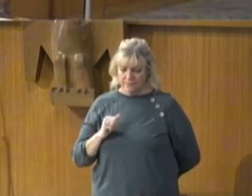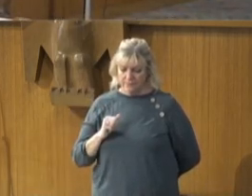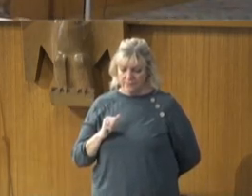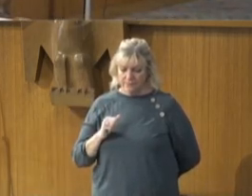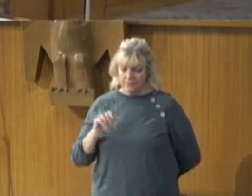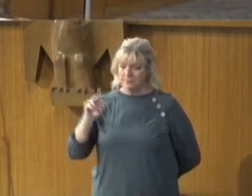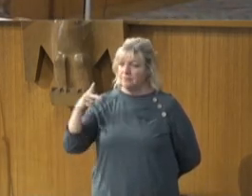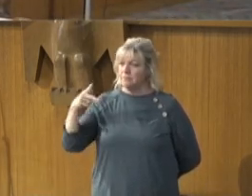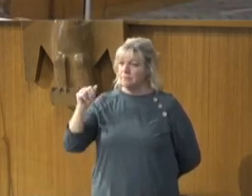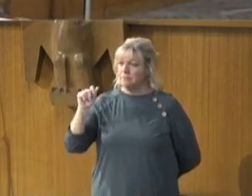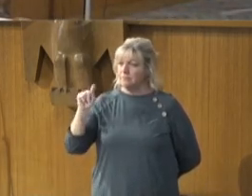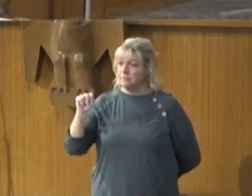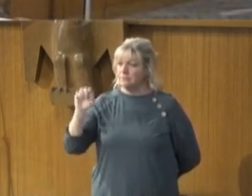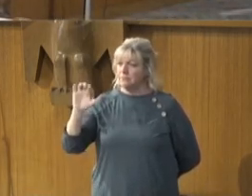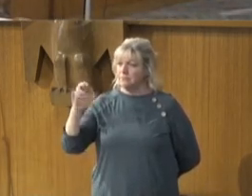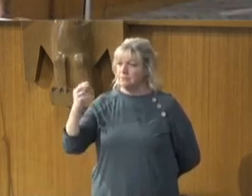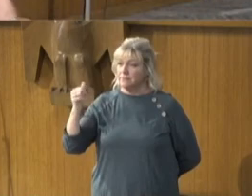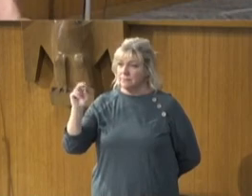Pat Chang.